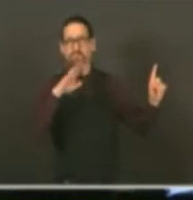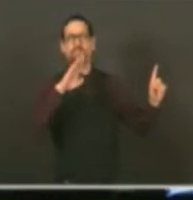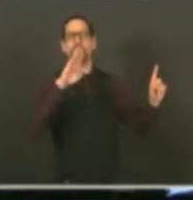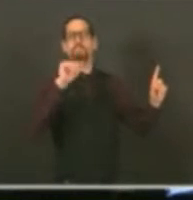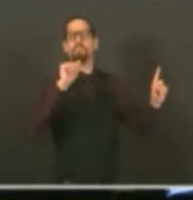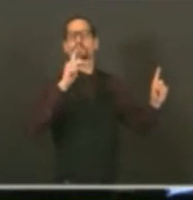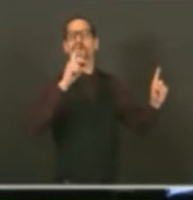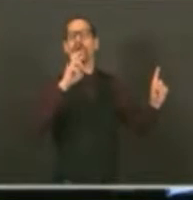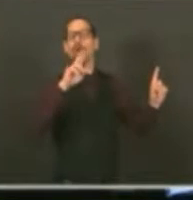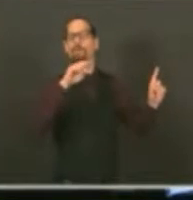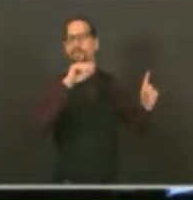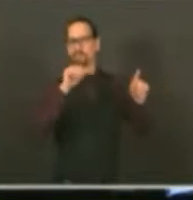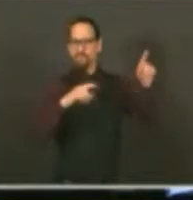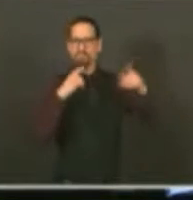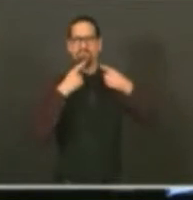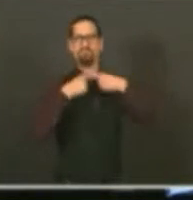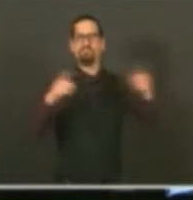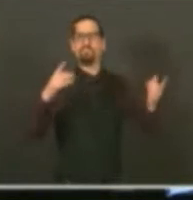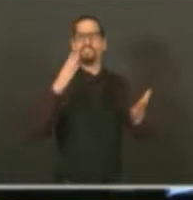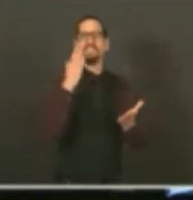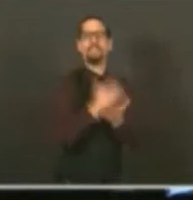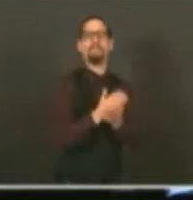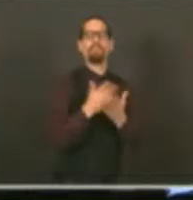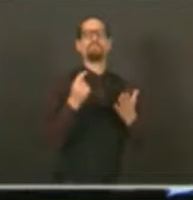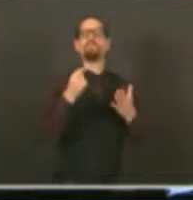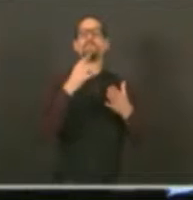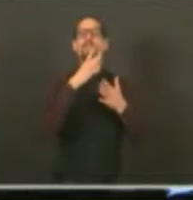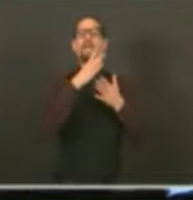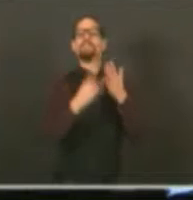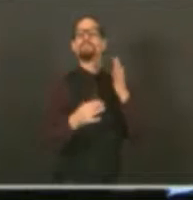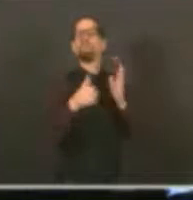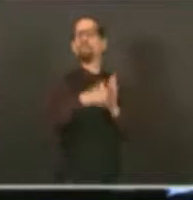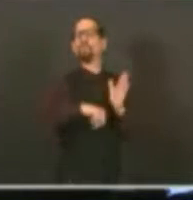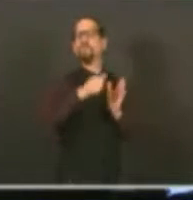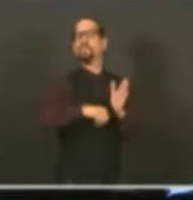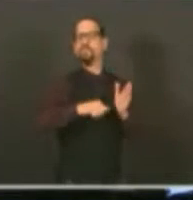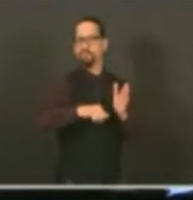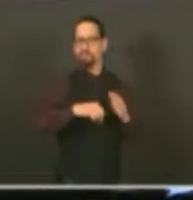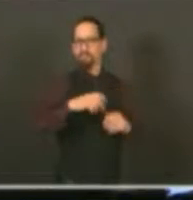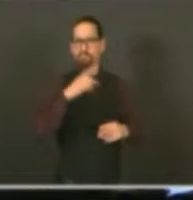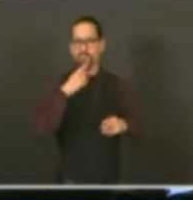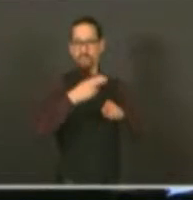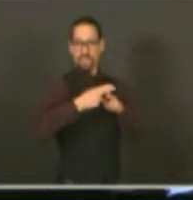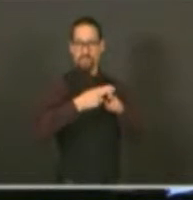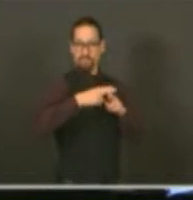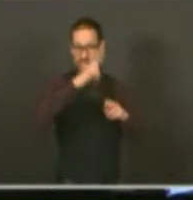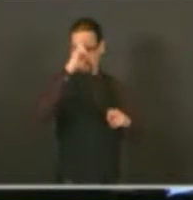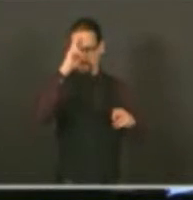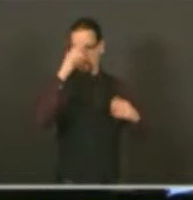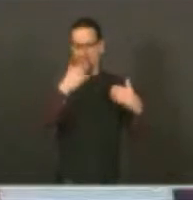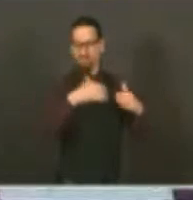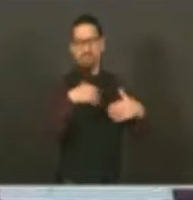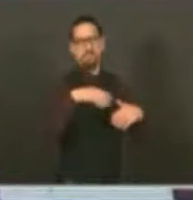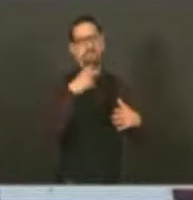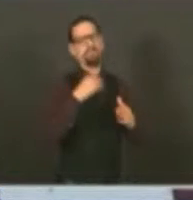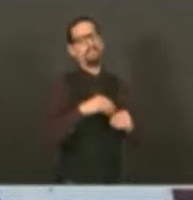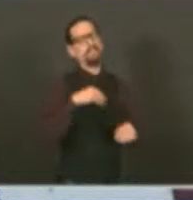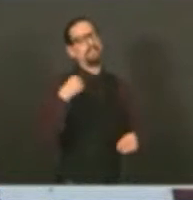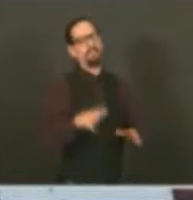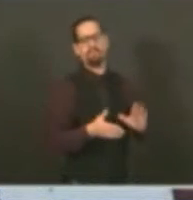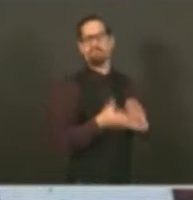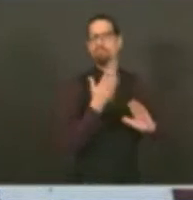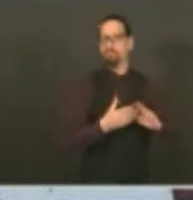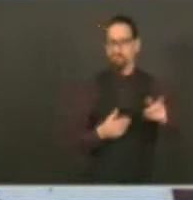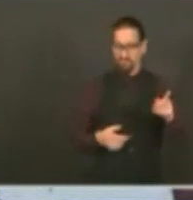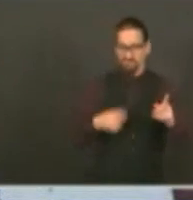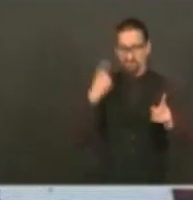that, but you also mentioned the field hospitals are wildly expensive to operate. Yeah. Is that something that you're looking at? No, not at this point in time.